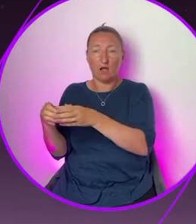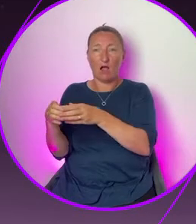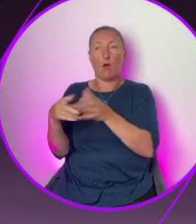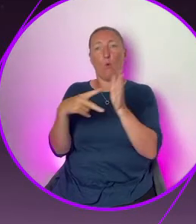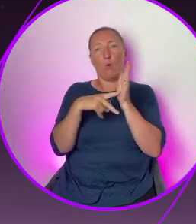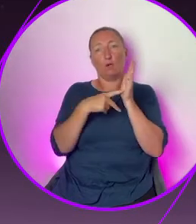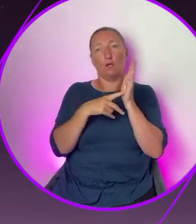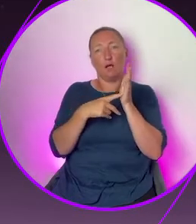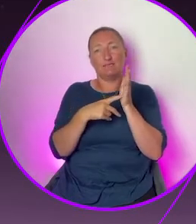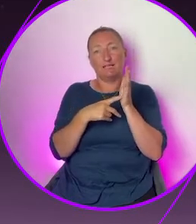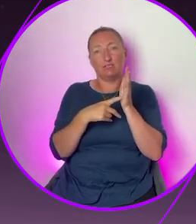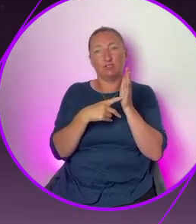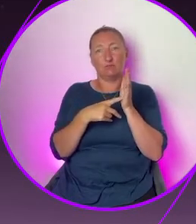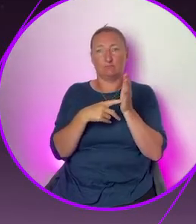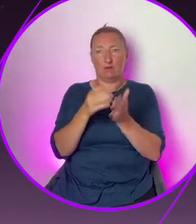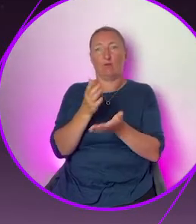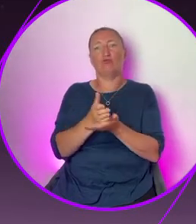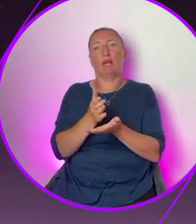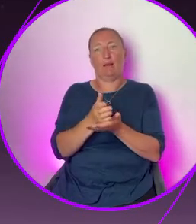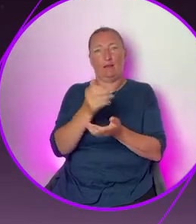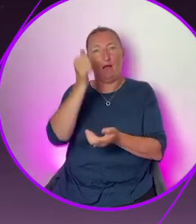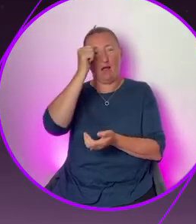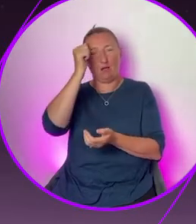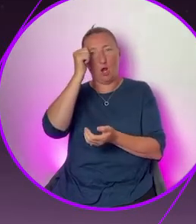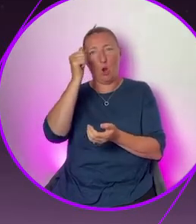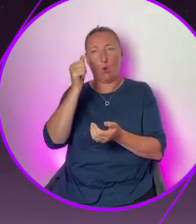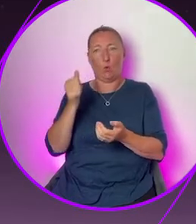etc. Now, we realize that these are somewhat reductive,